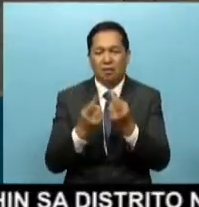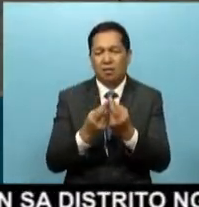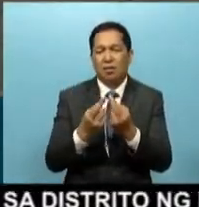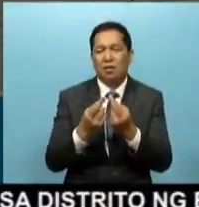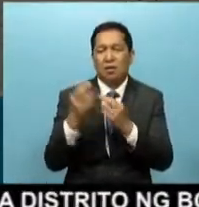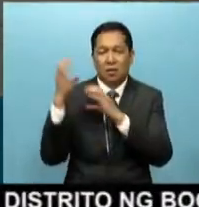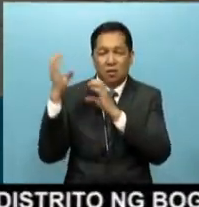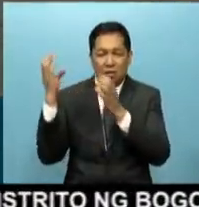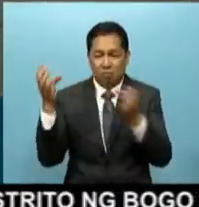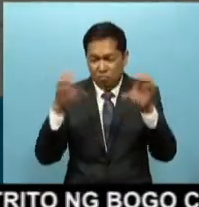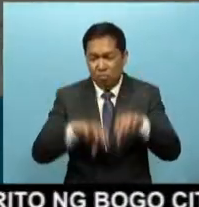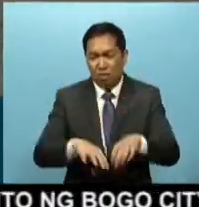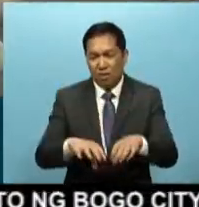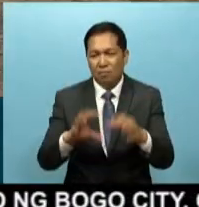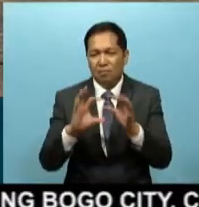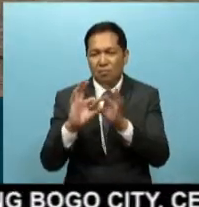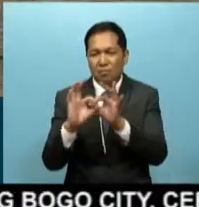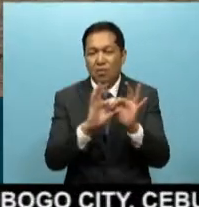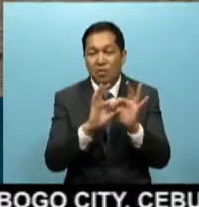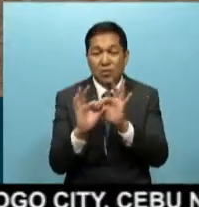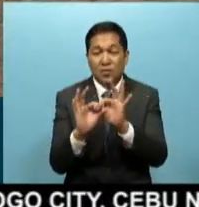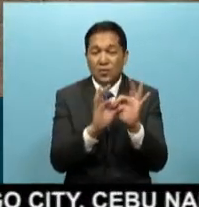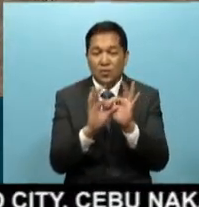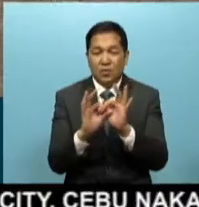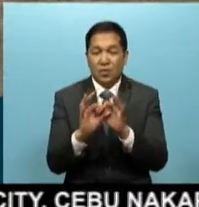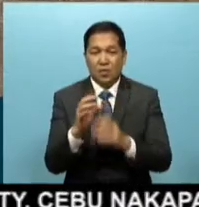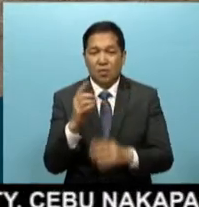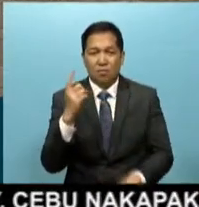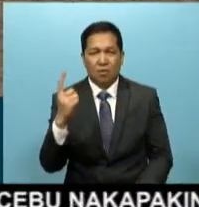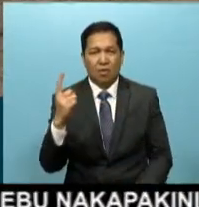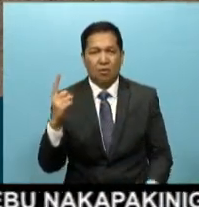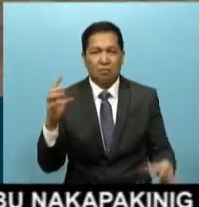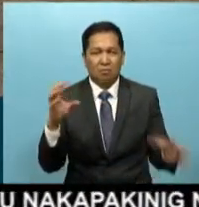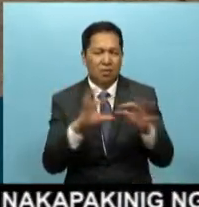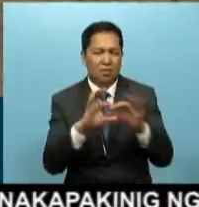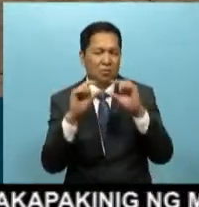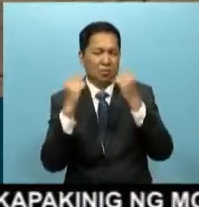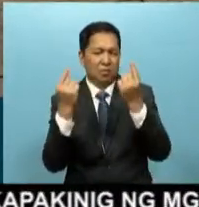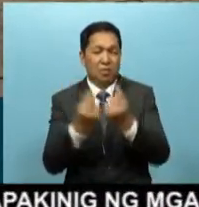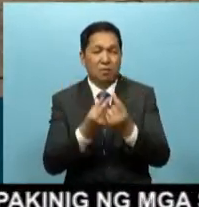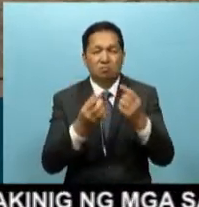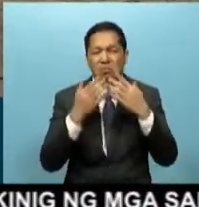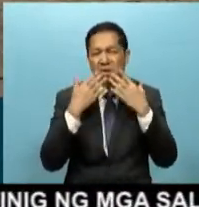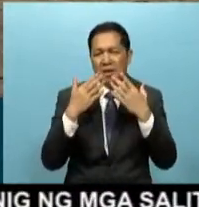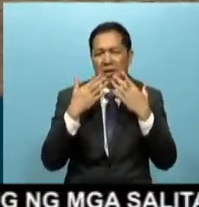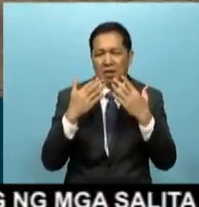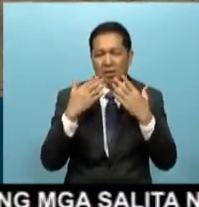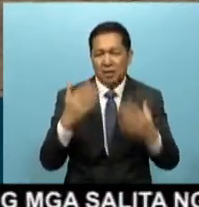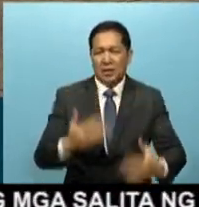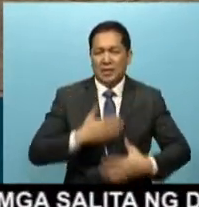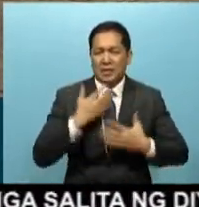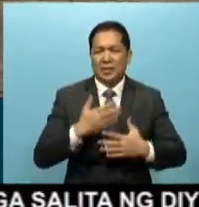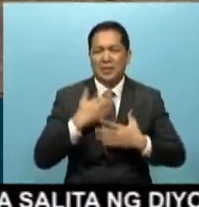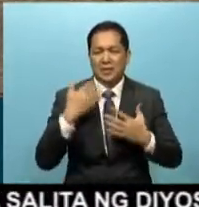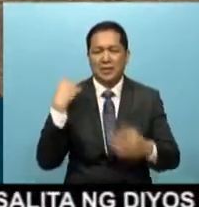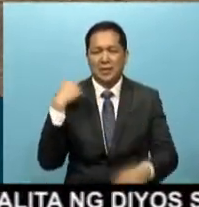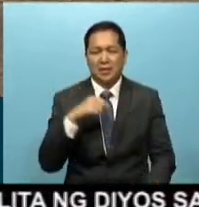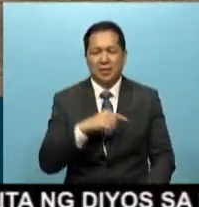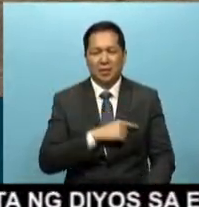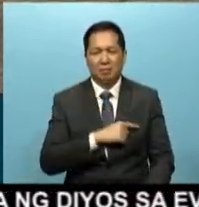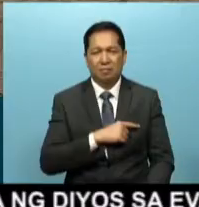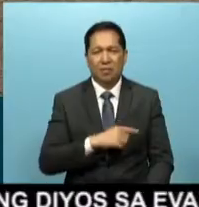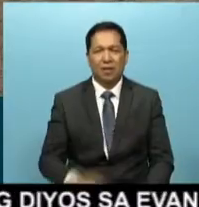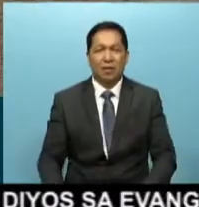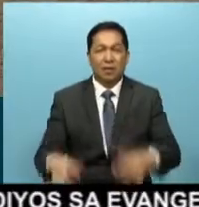for connecting through one another's company. The joyous and laughter-filled event consisted of parlor